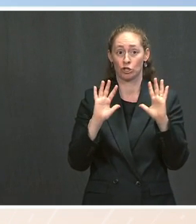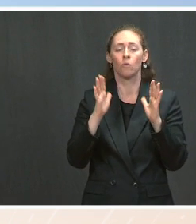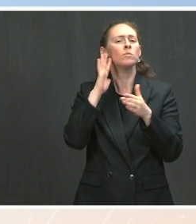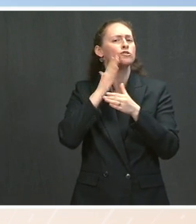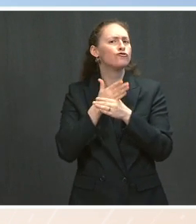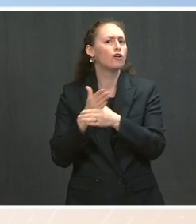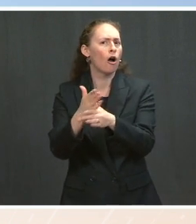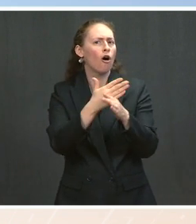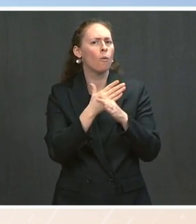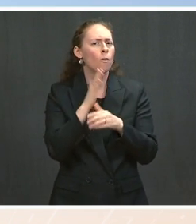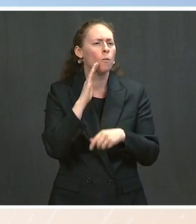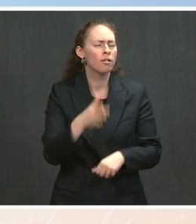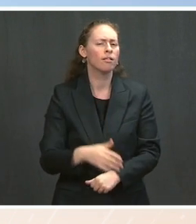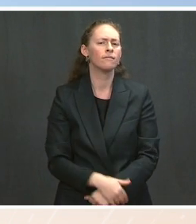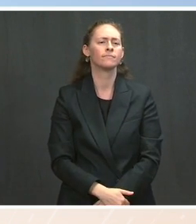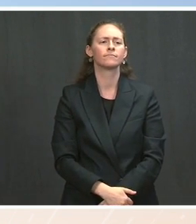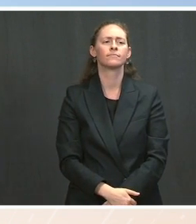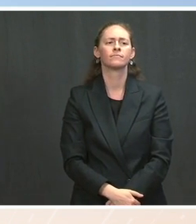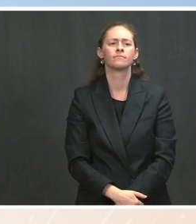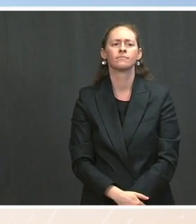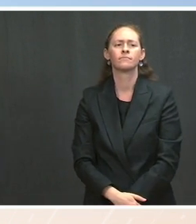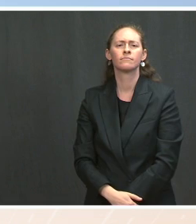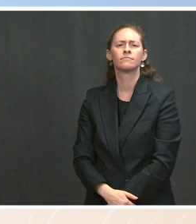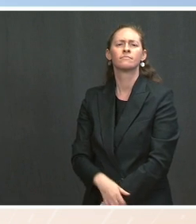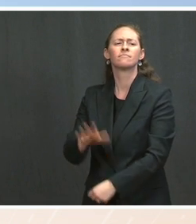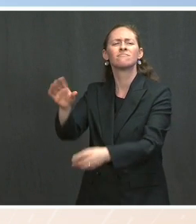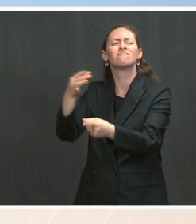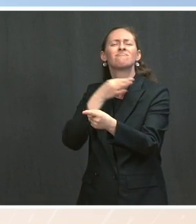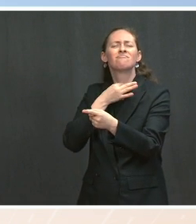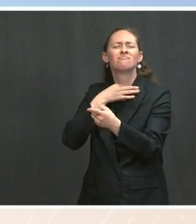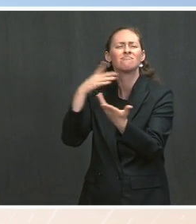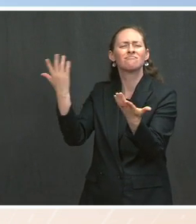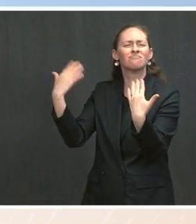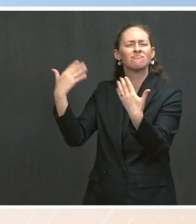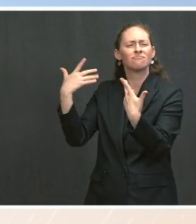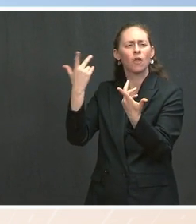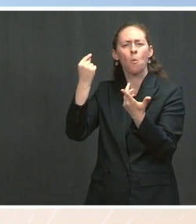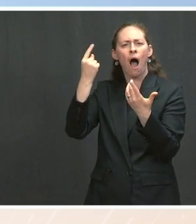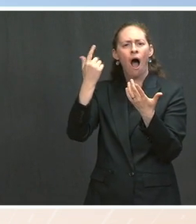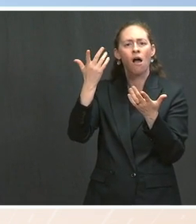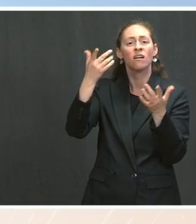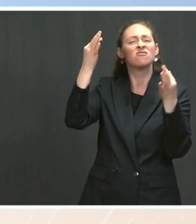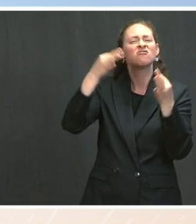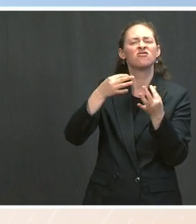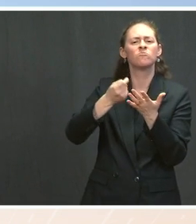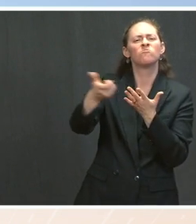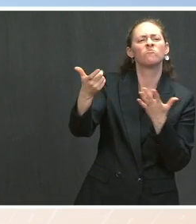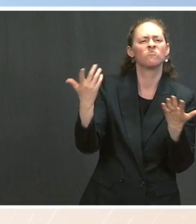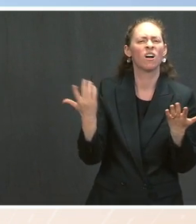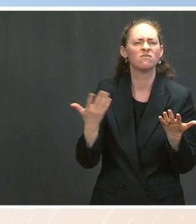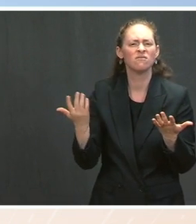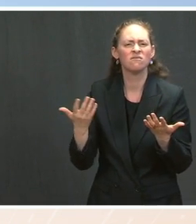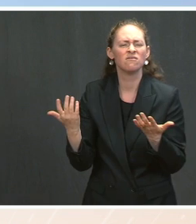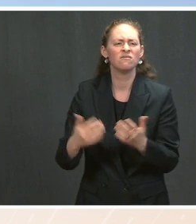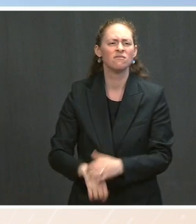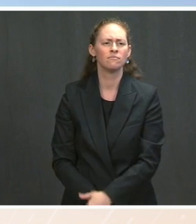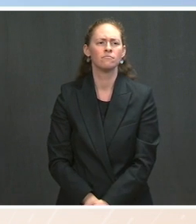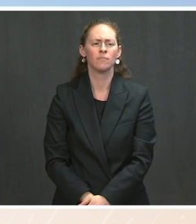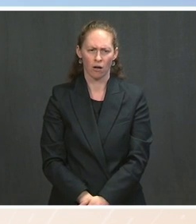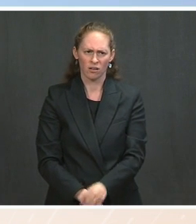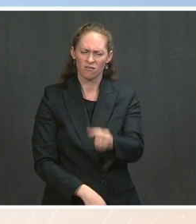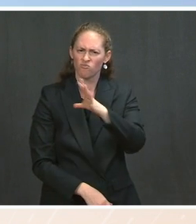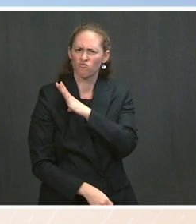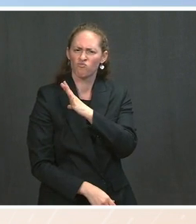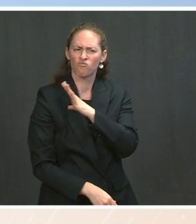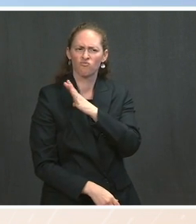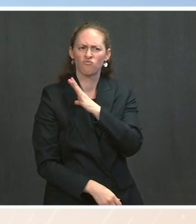was taken out to lower that price tag? Sure. Let me give you kind of some top-line details. And then again, what the counterproposal that we'll put out is very detailed,